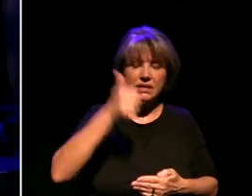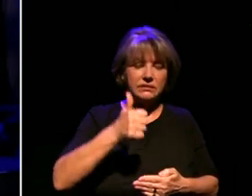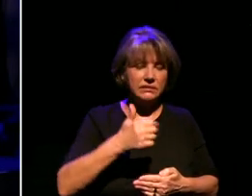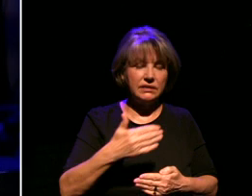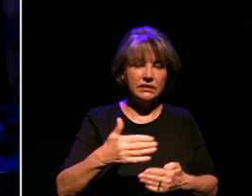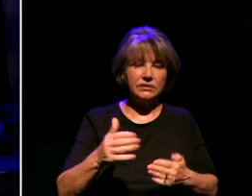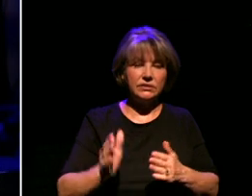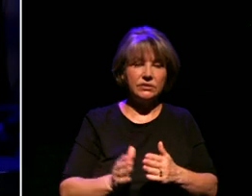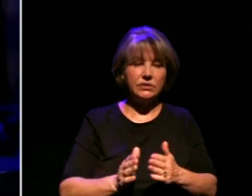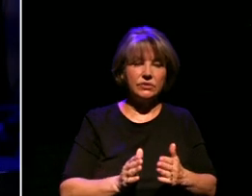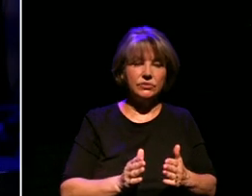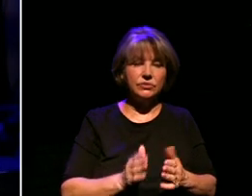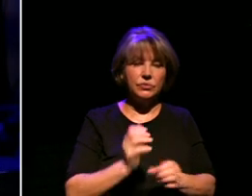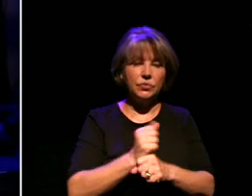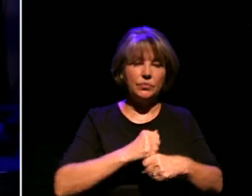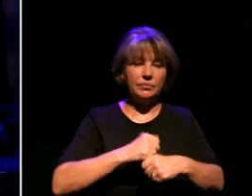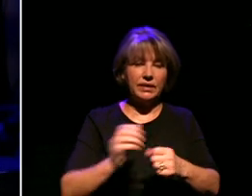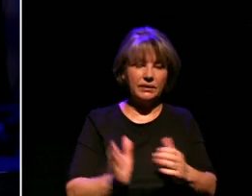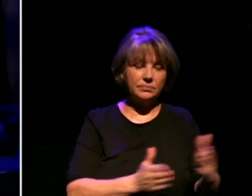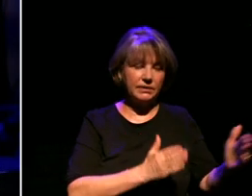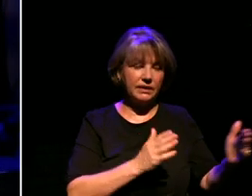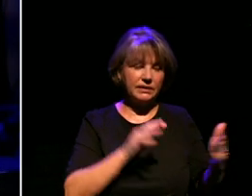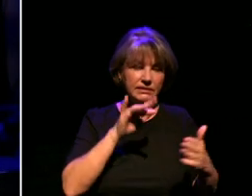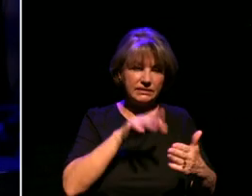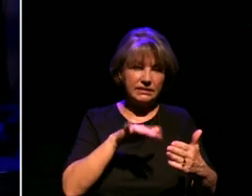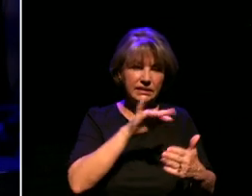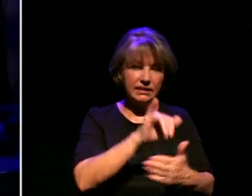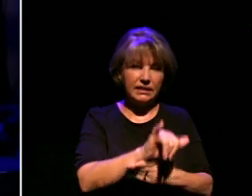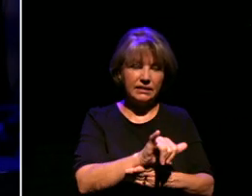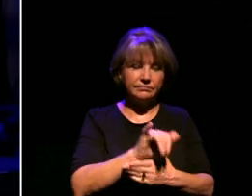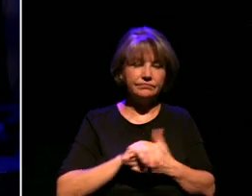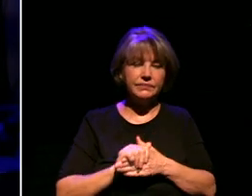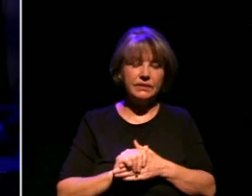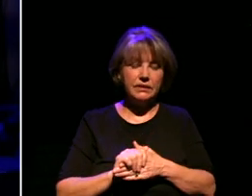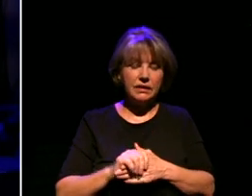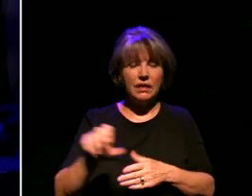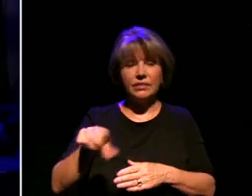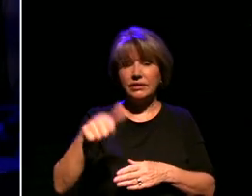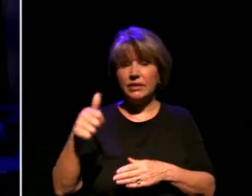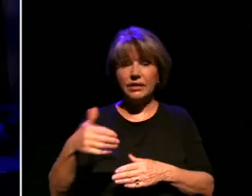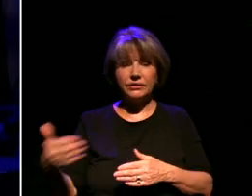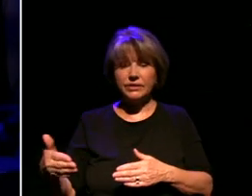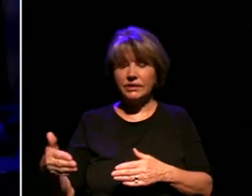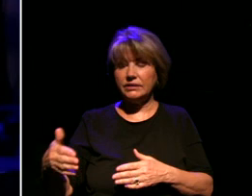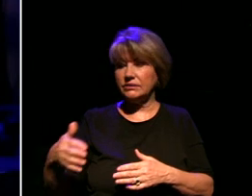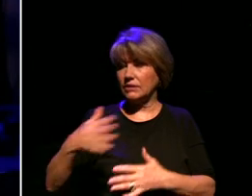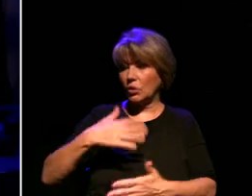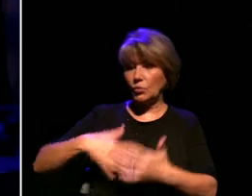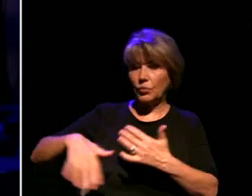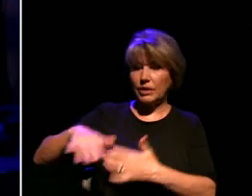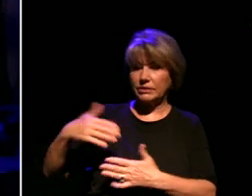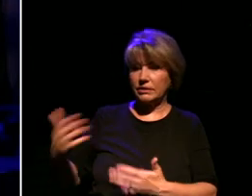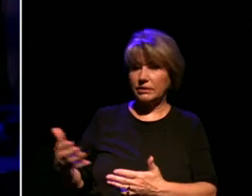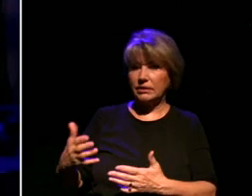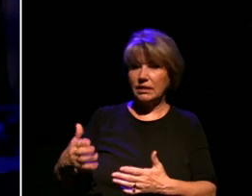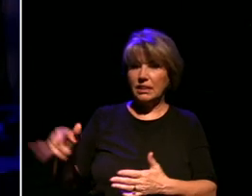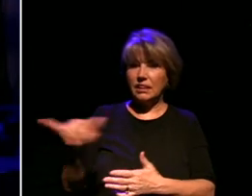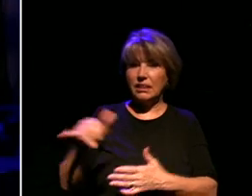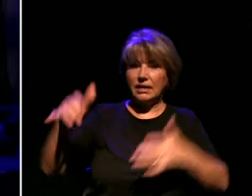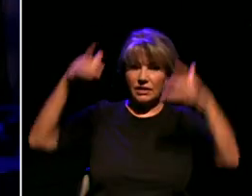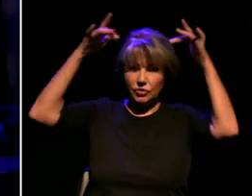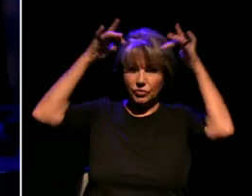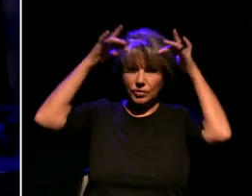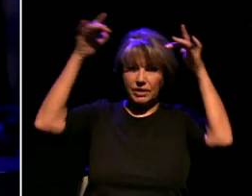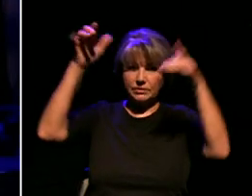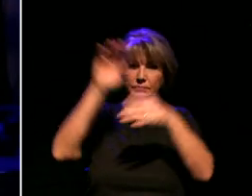plan than Financial Peace University. But there's also other things that others around here have discovered, like Crown Ministries.